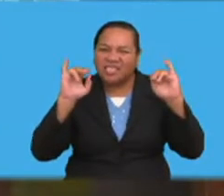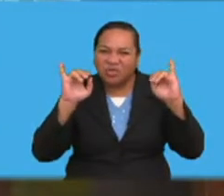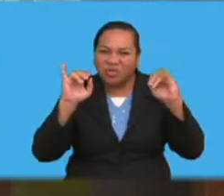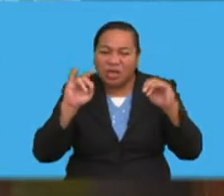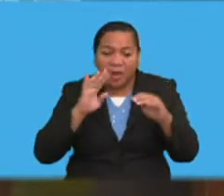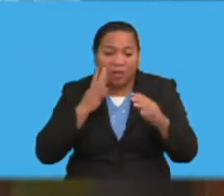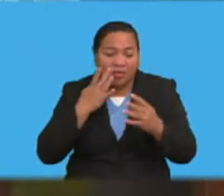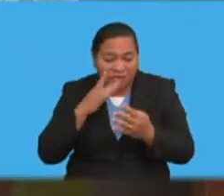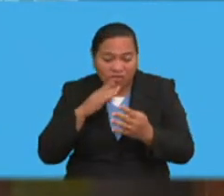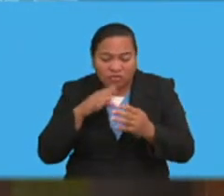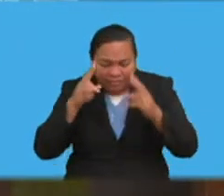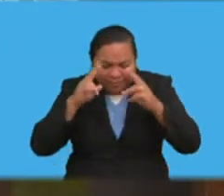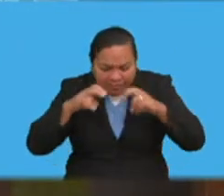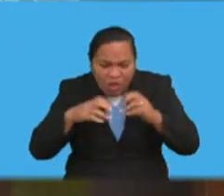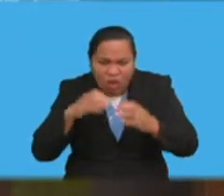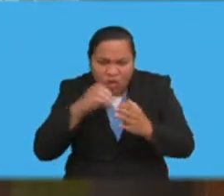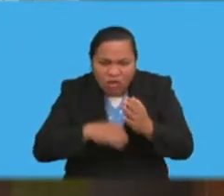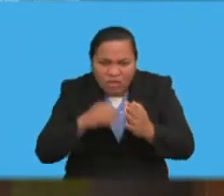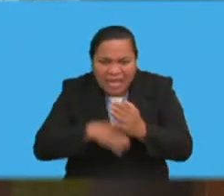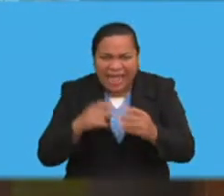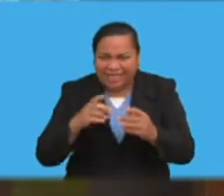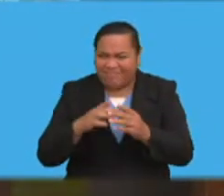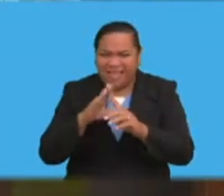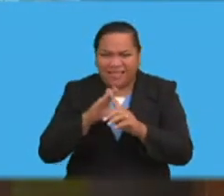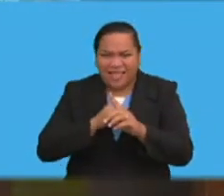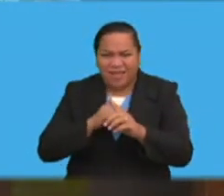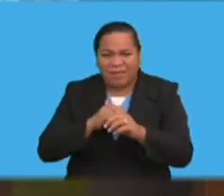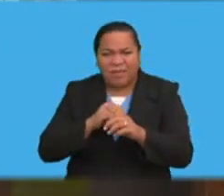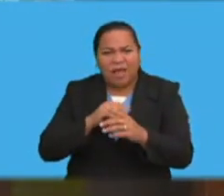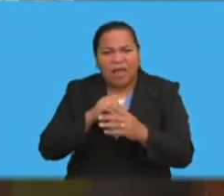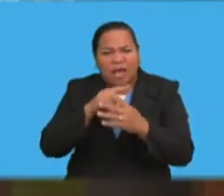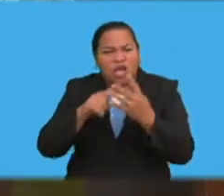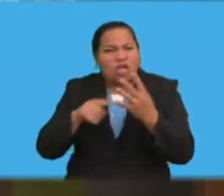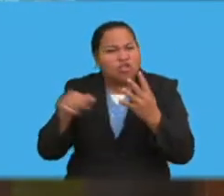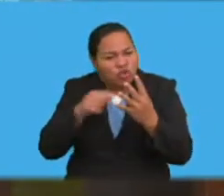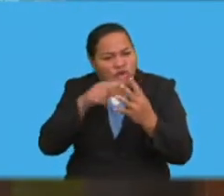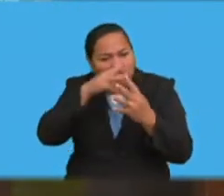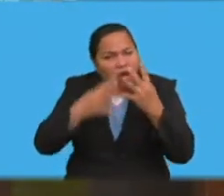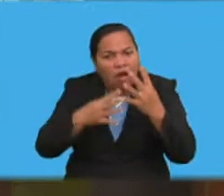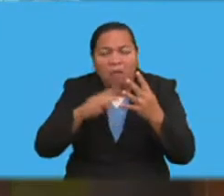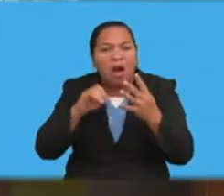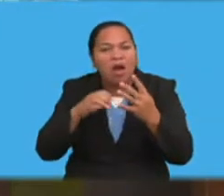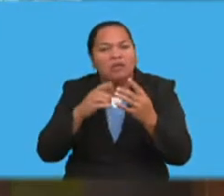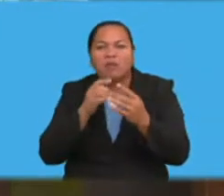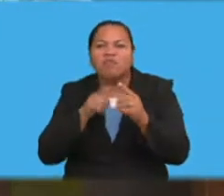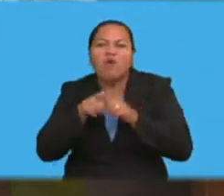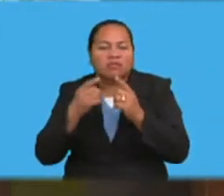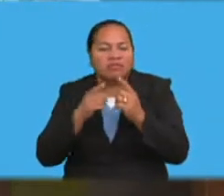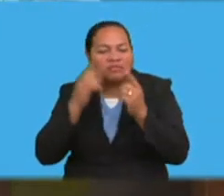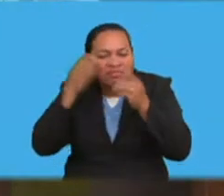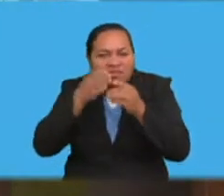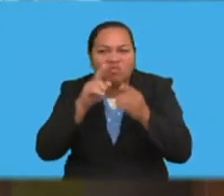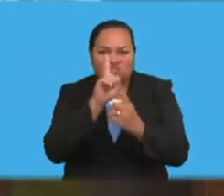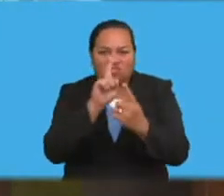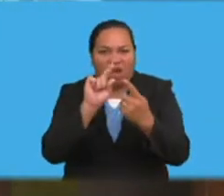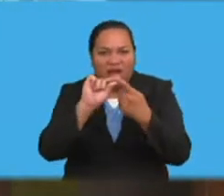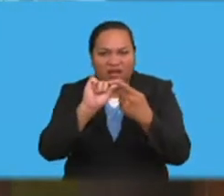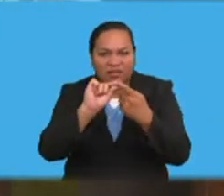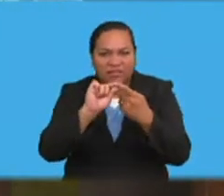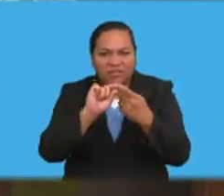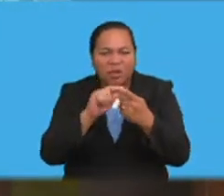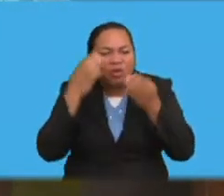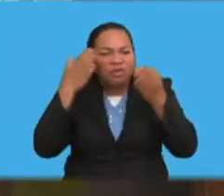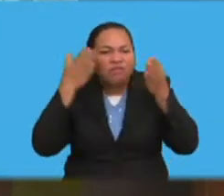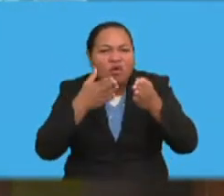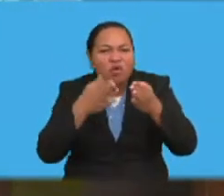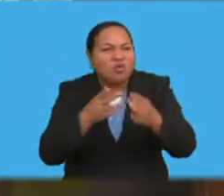is done, flooding or natural disasters, only one is noted, Madam Speaker, and this is damage to the existing infrastructure and the stock.